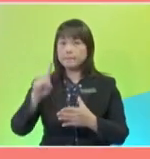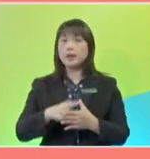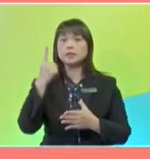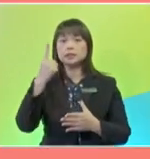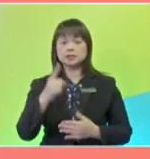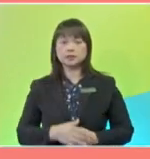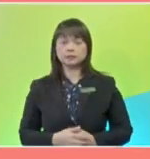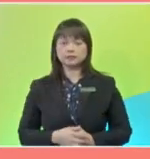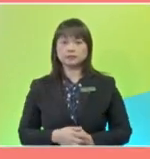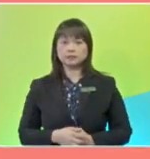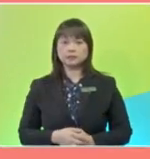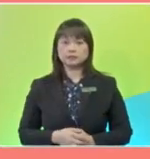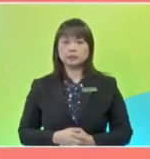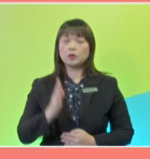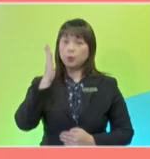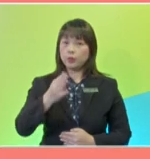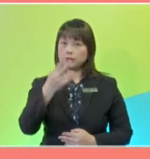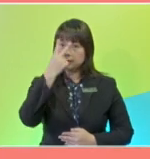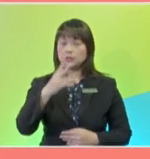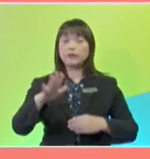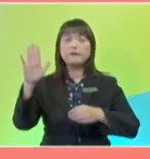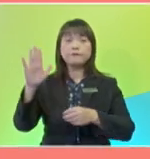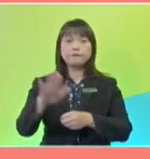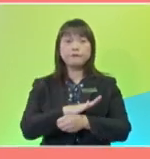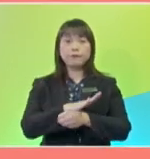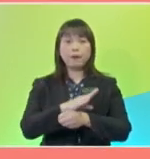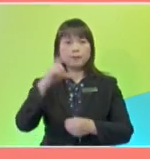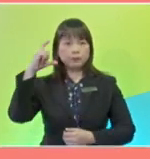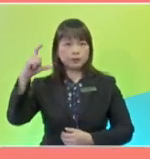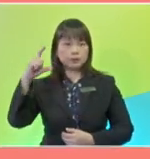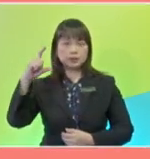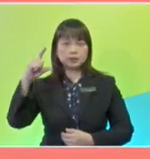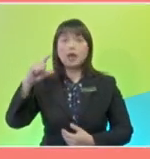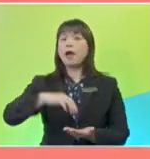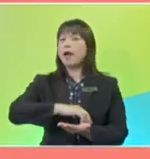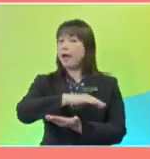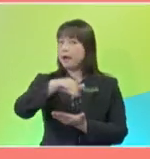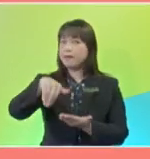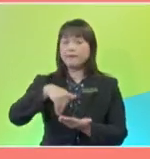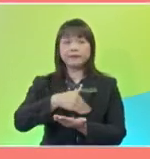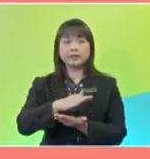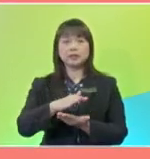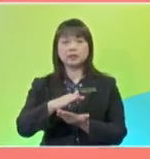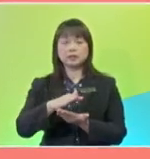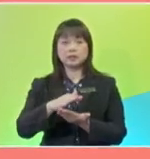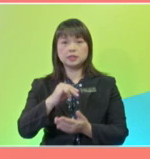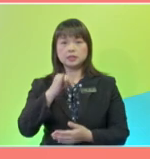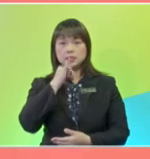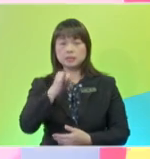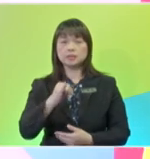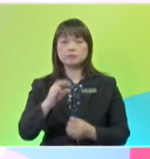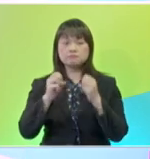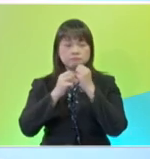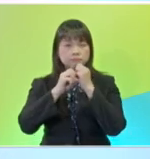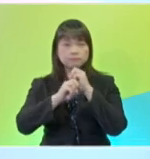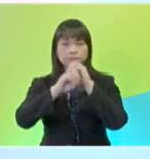moon. So the full moon happens when everything is bright. So the whole part of the moon is littered up.